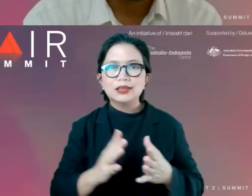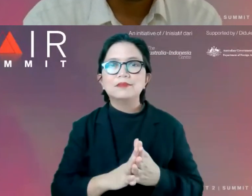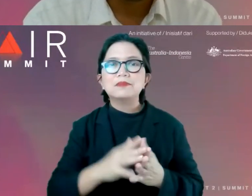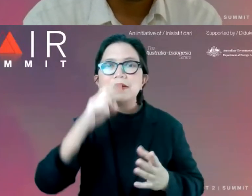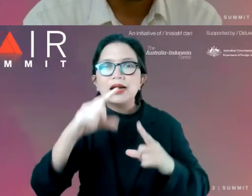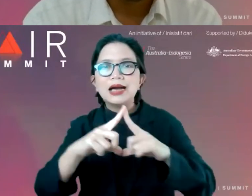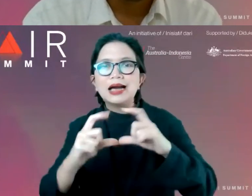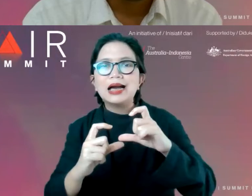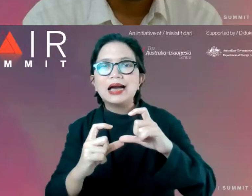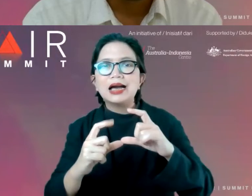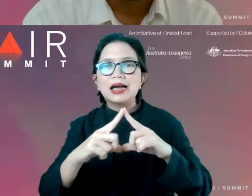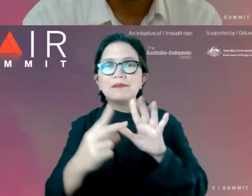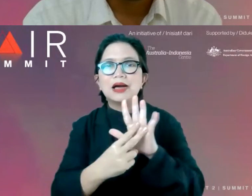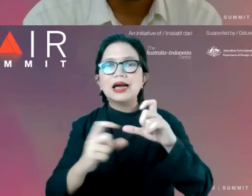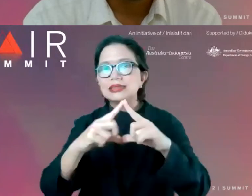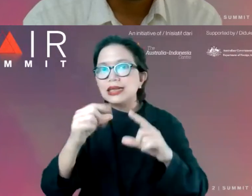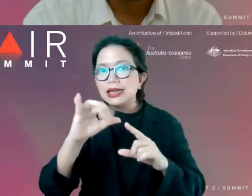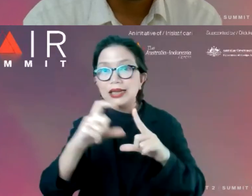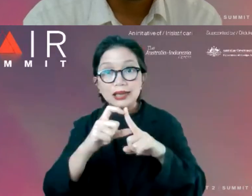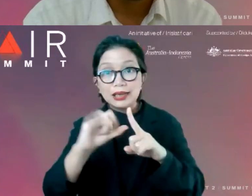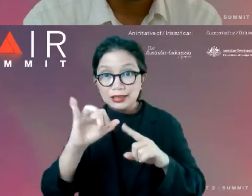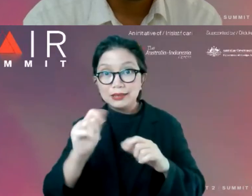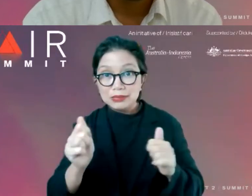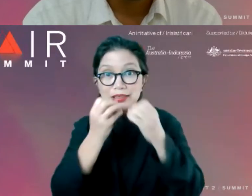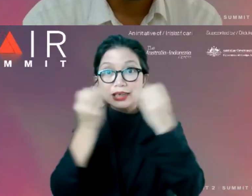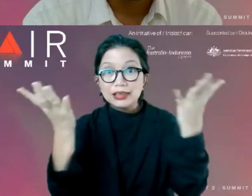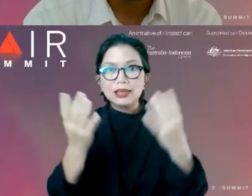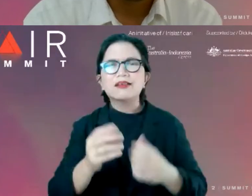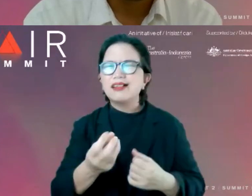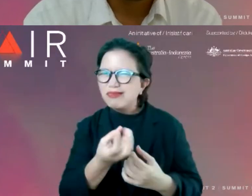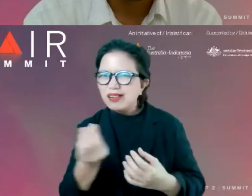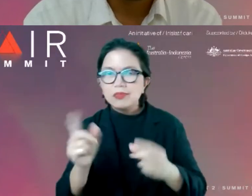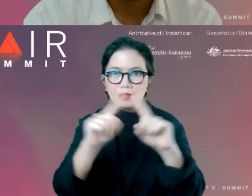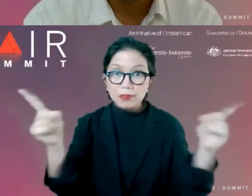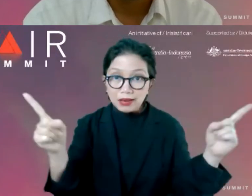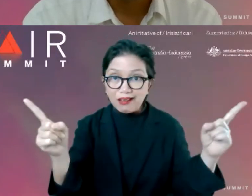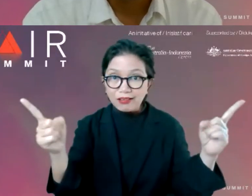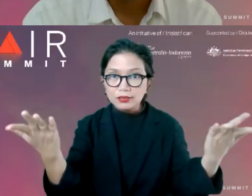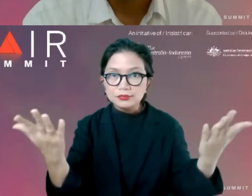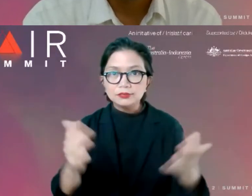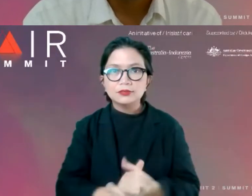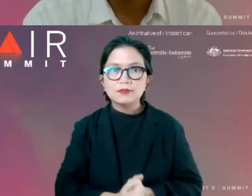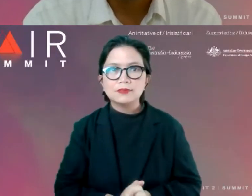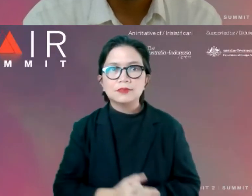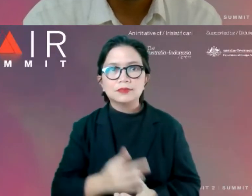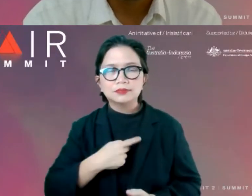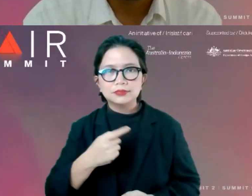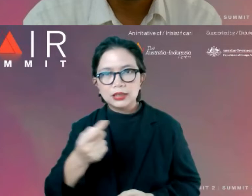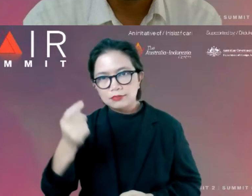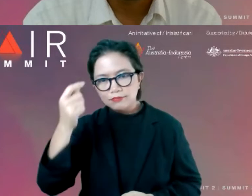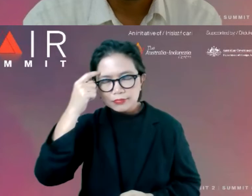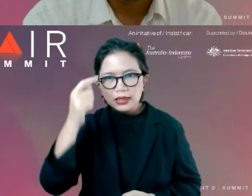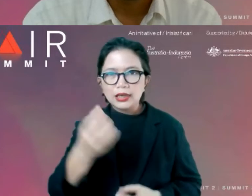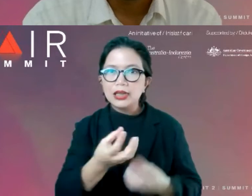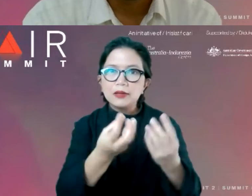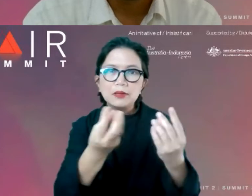But we interpret that as a perception of risk and the need to moderate that behaviour. And